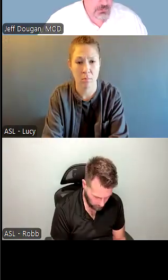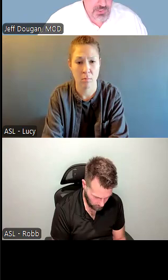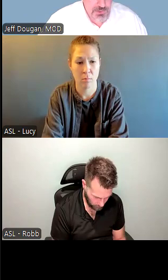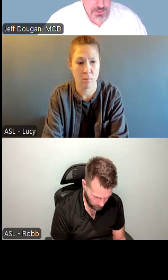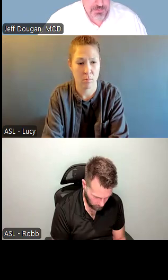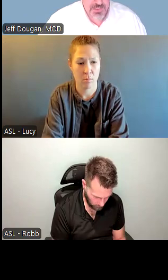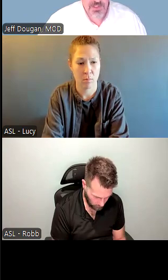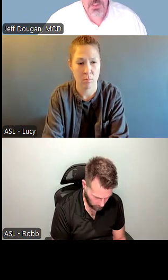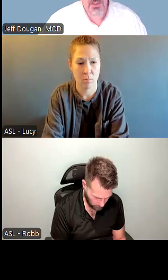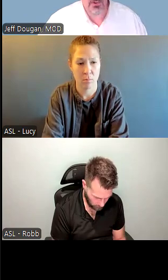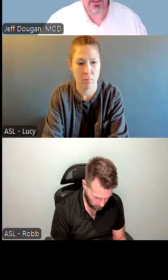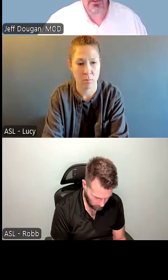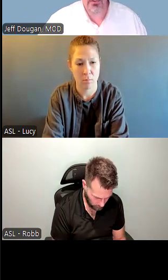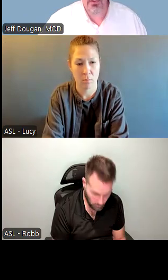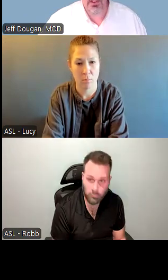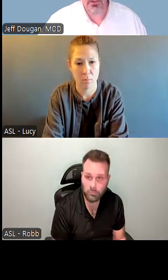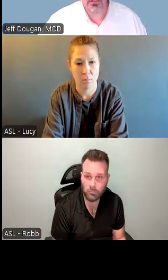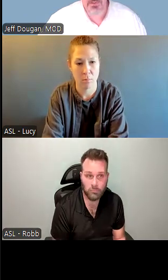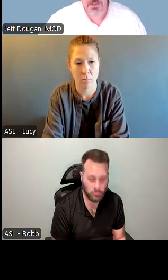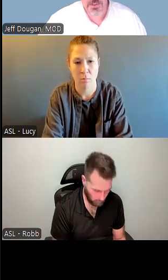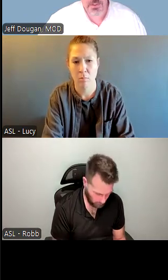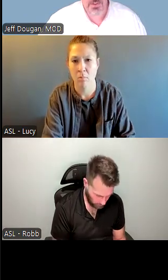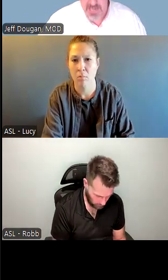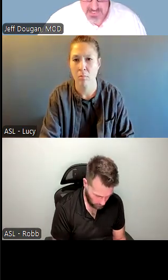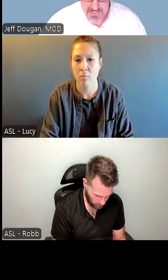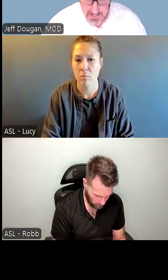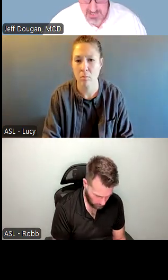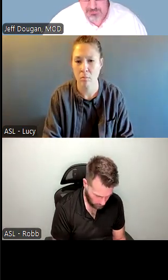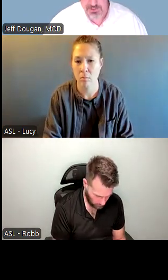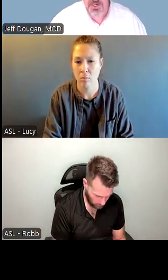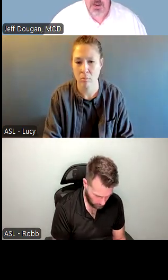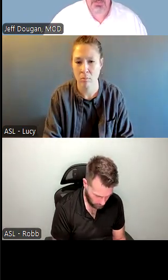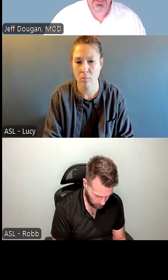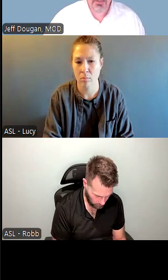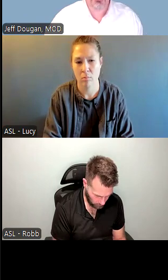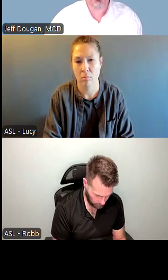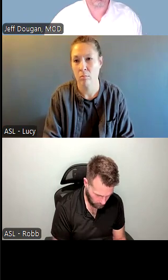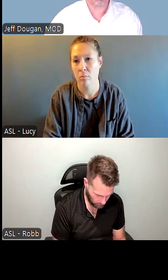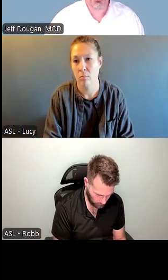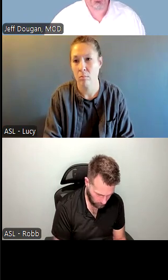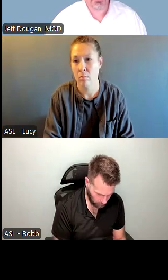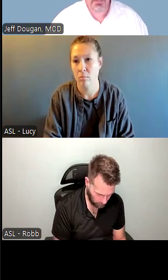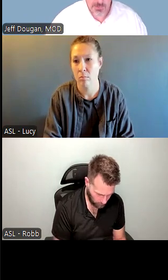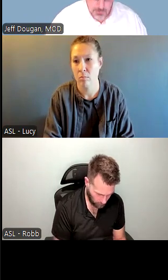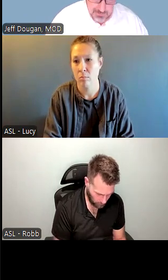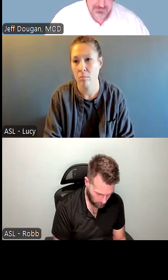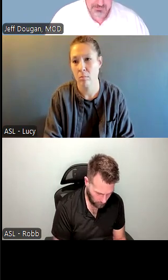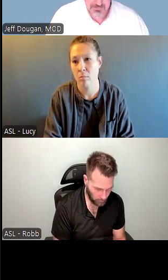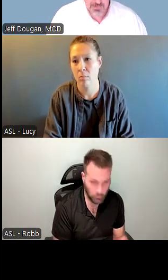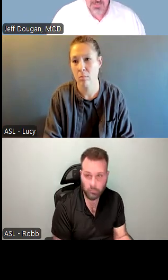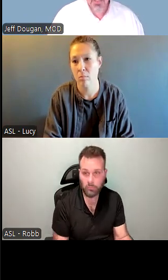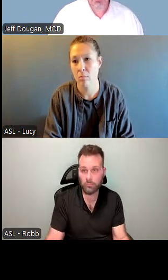we go to the resources page, I wanted to go first to the last slide, which is common pitfalls for commissions to be aware